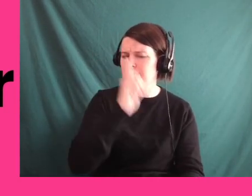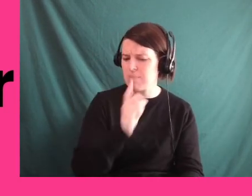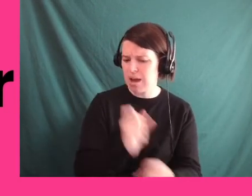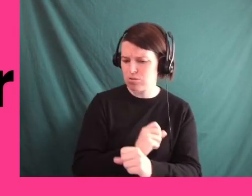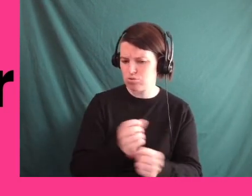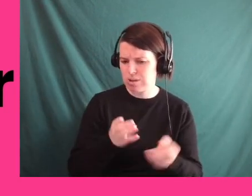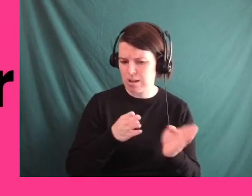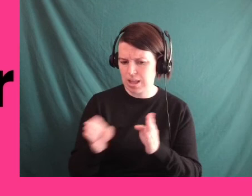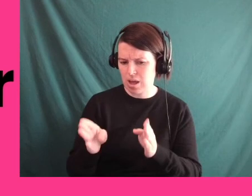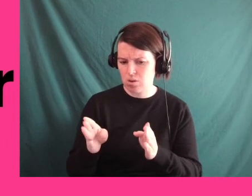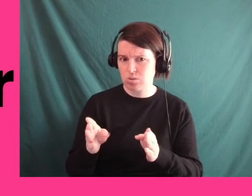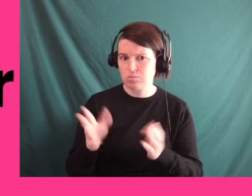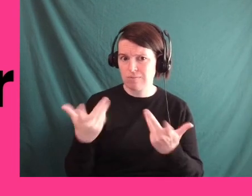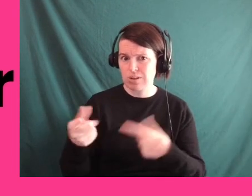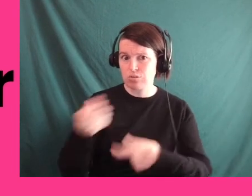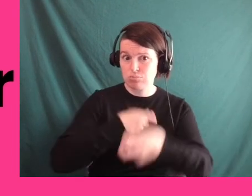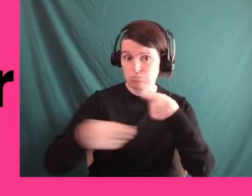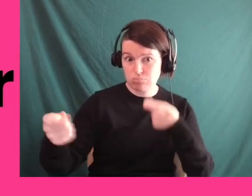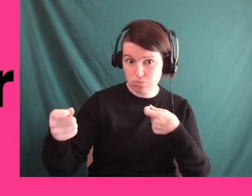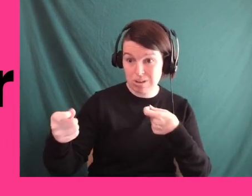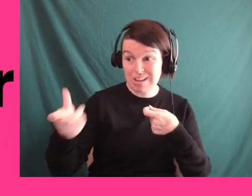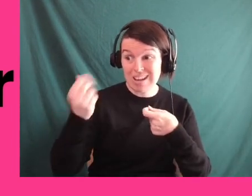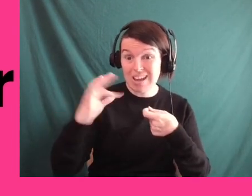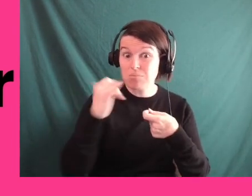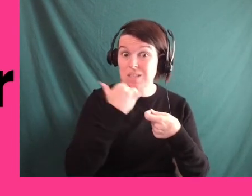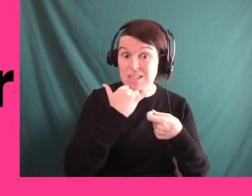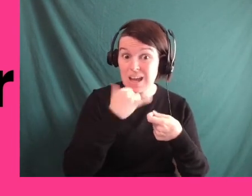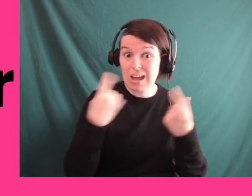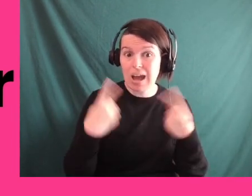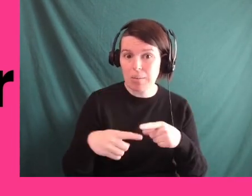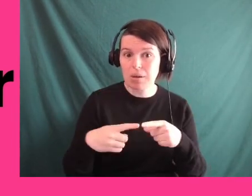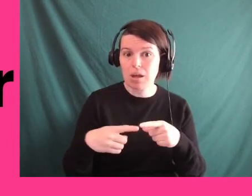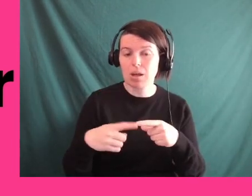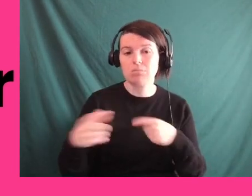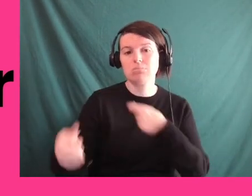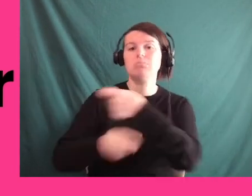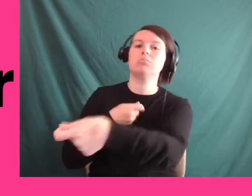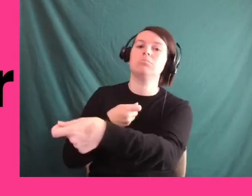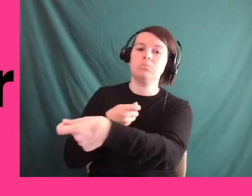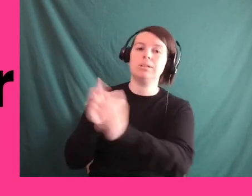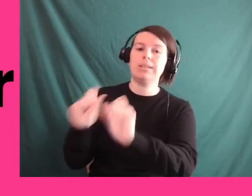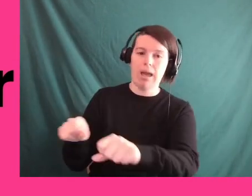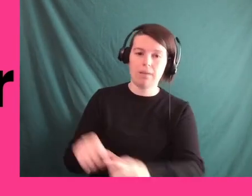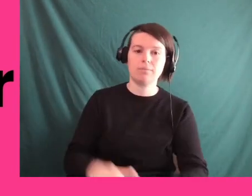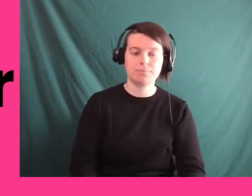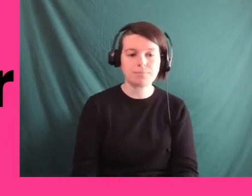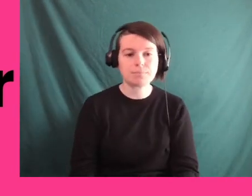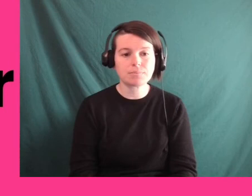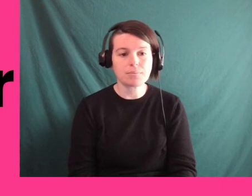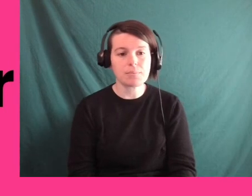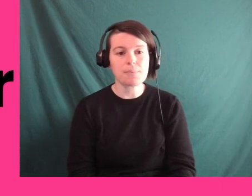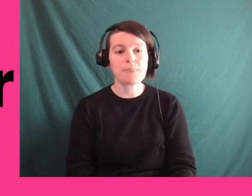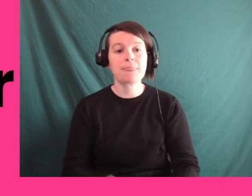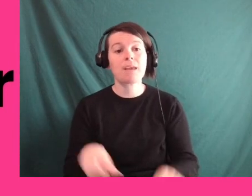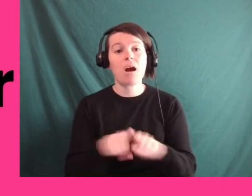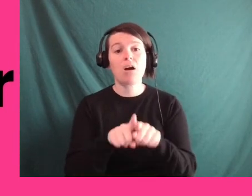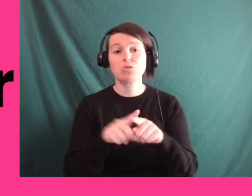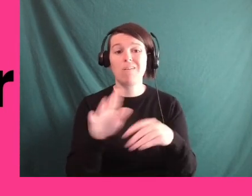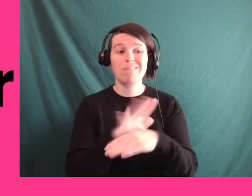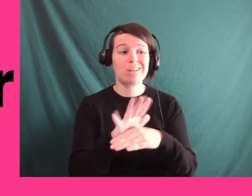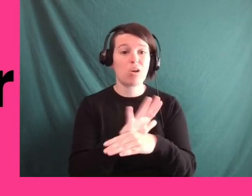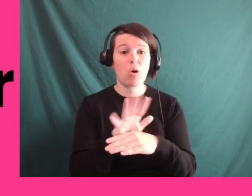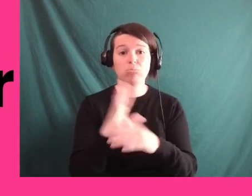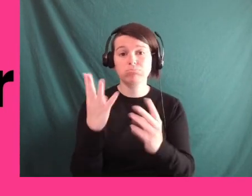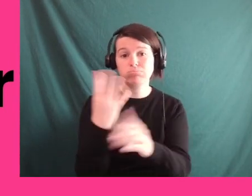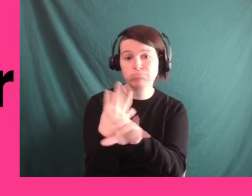one exchange if a mistake happens when you did your measurements. We also provide email or video support to those who need